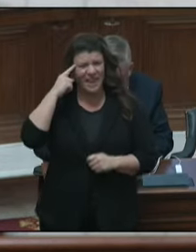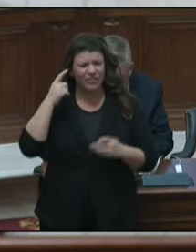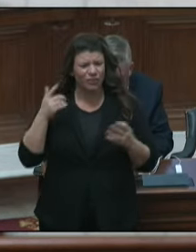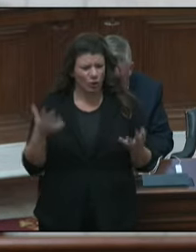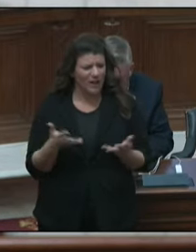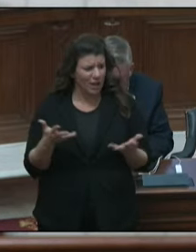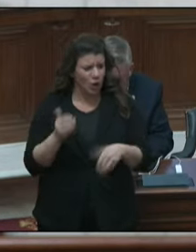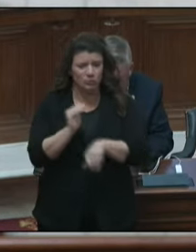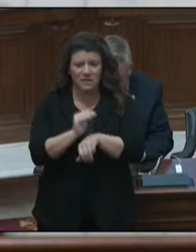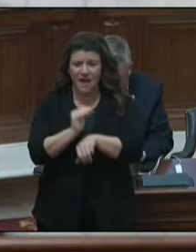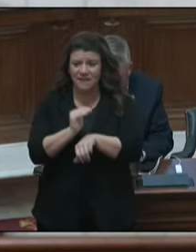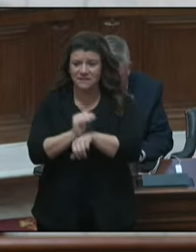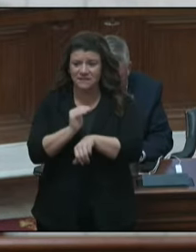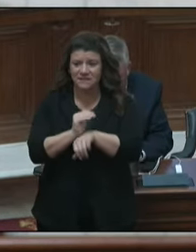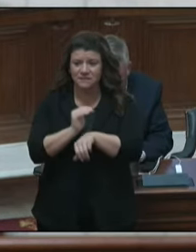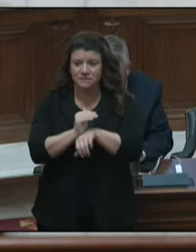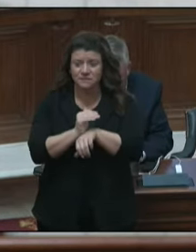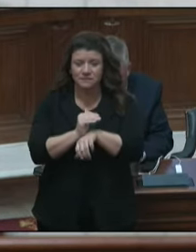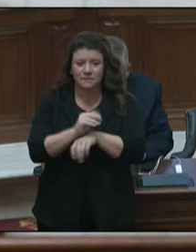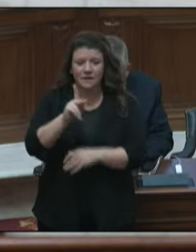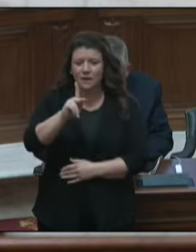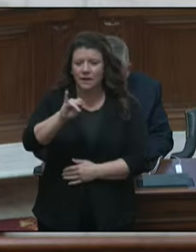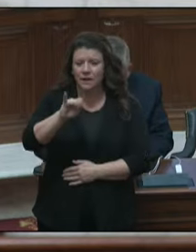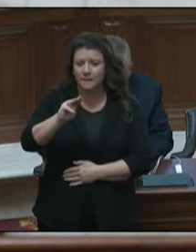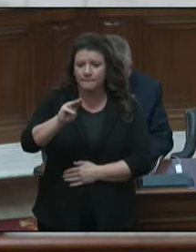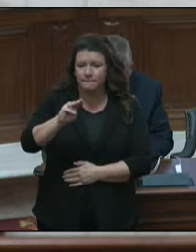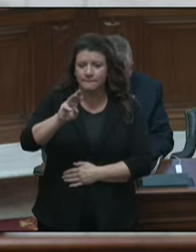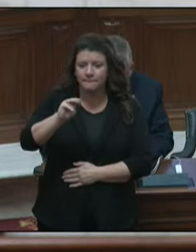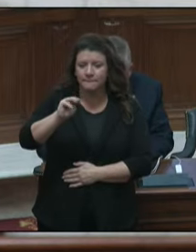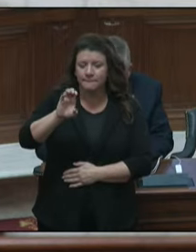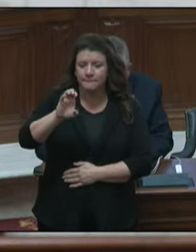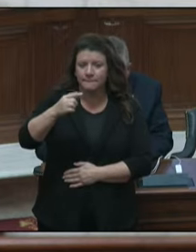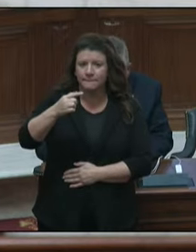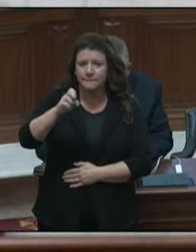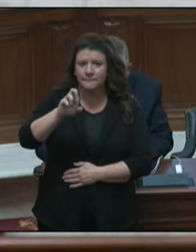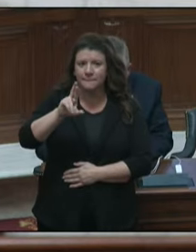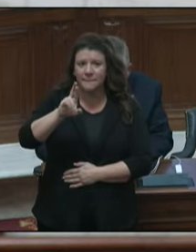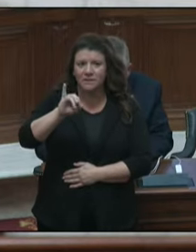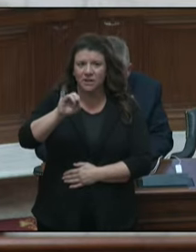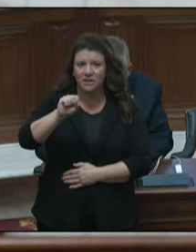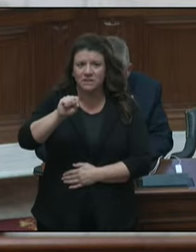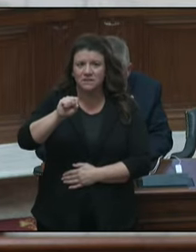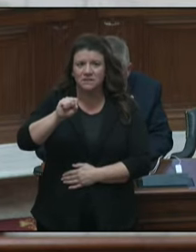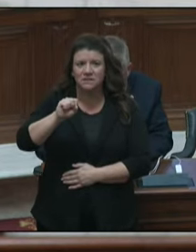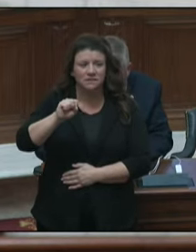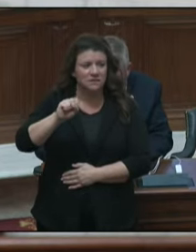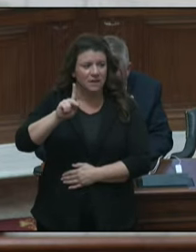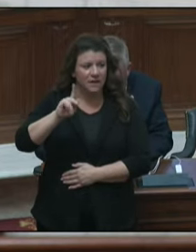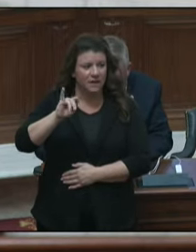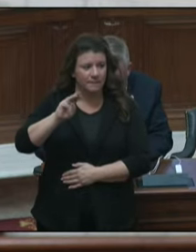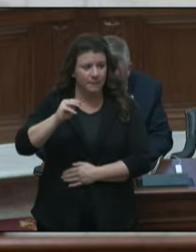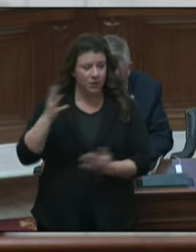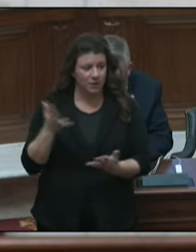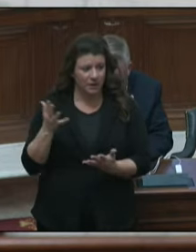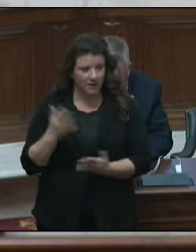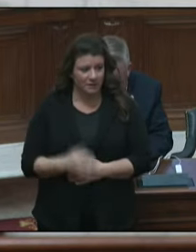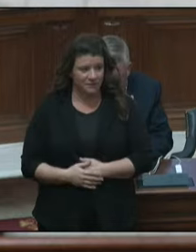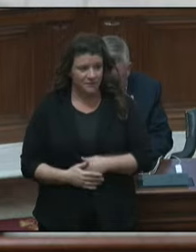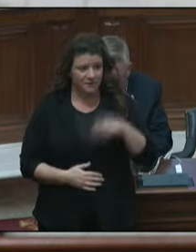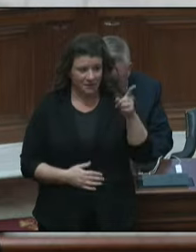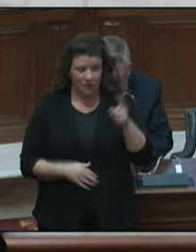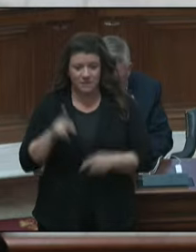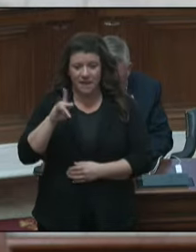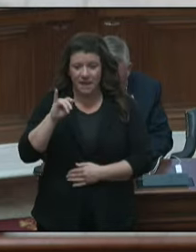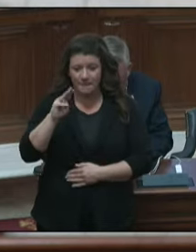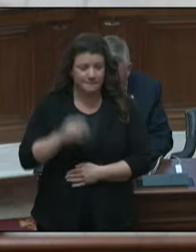tonight, but is Kim Majeras with us? Kim, are you here? Okay, there's